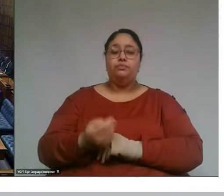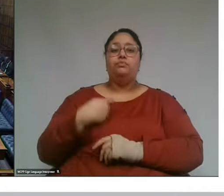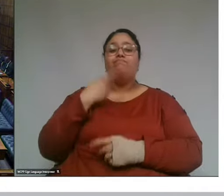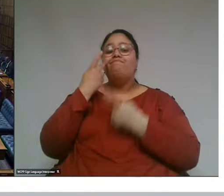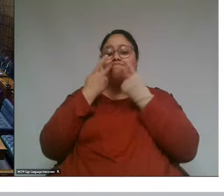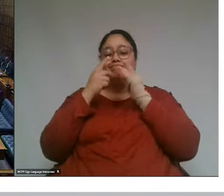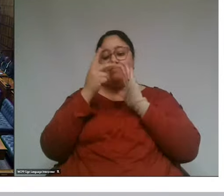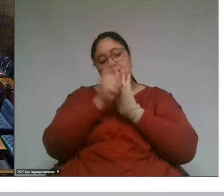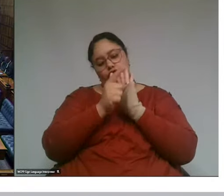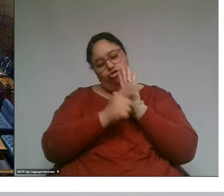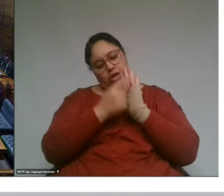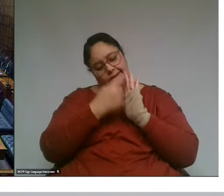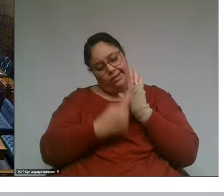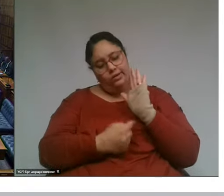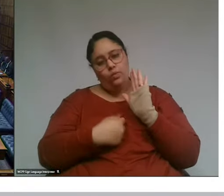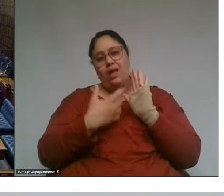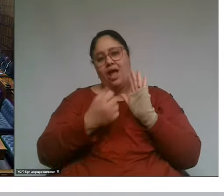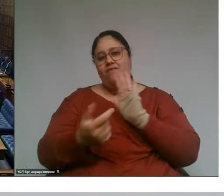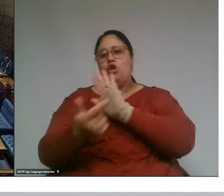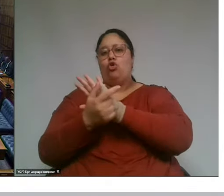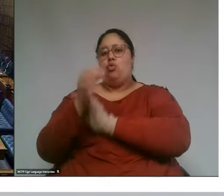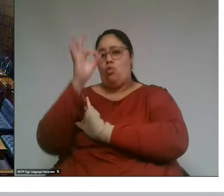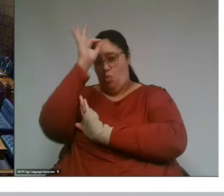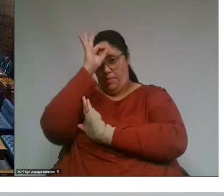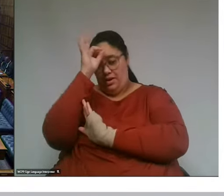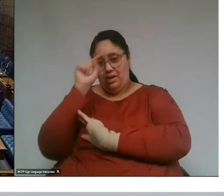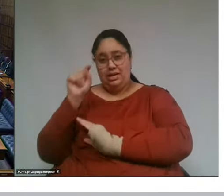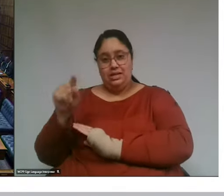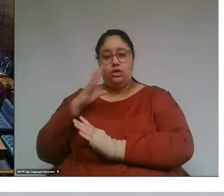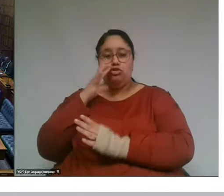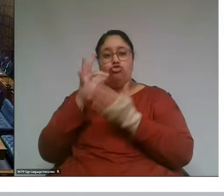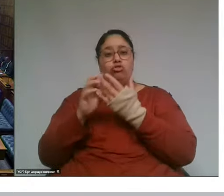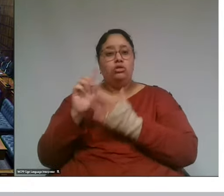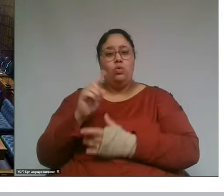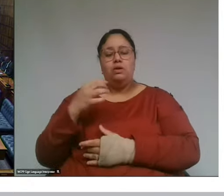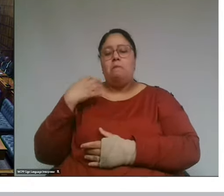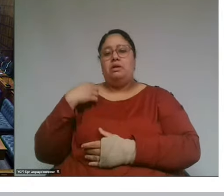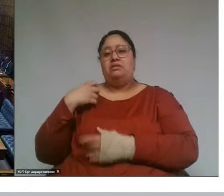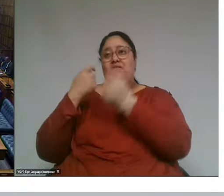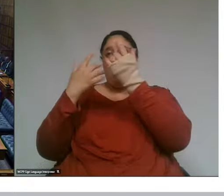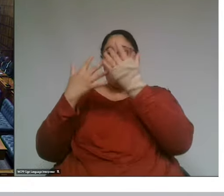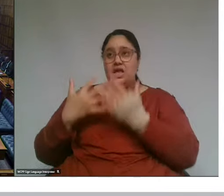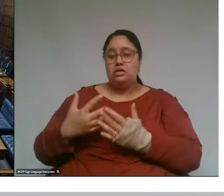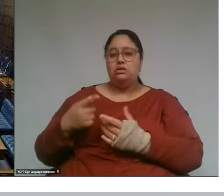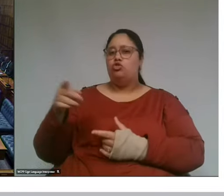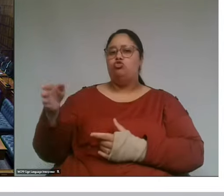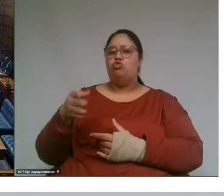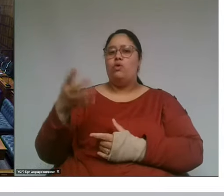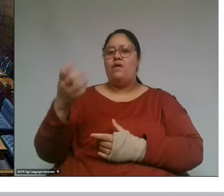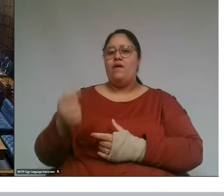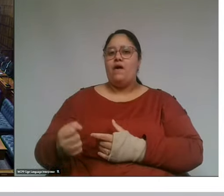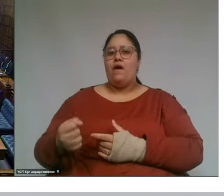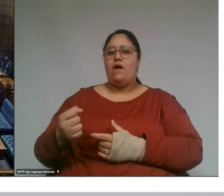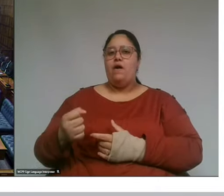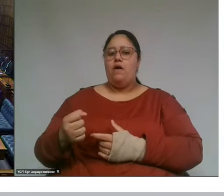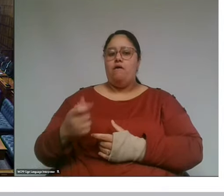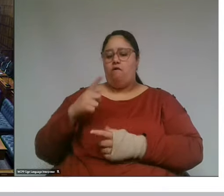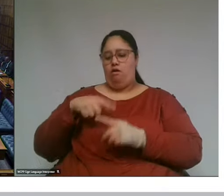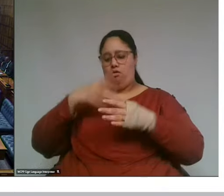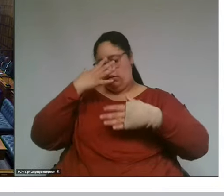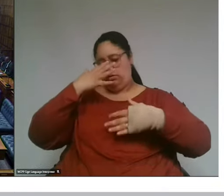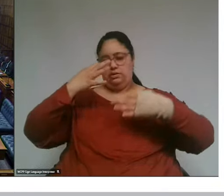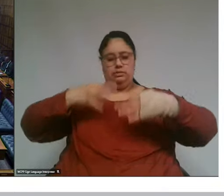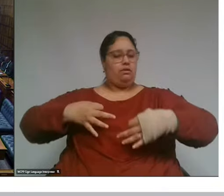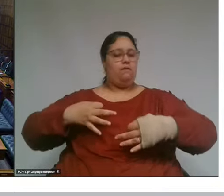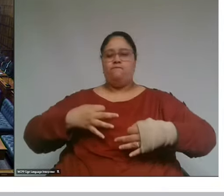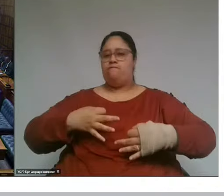legislation we've we've got a legal opinion which suggests that the Minister of Finance actually doesn't have discretion about whether or